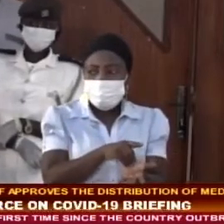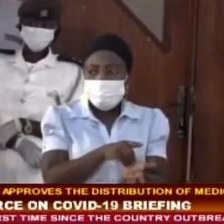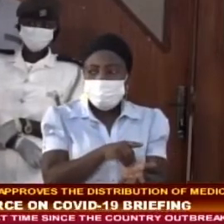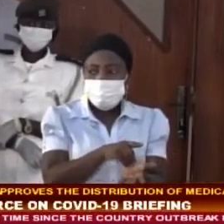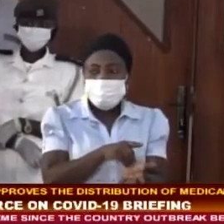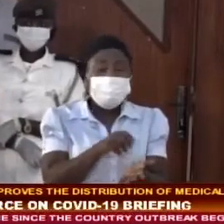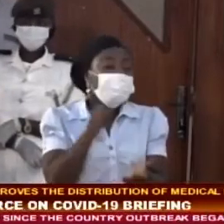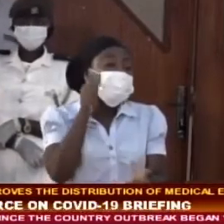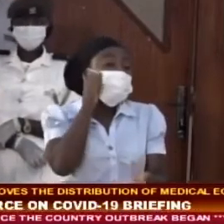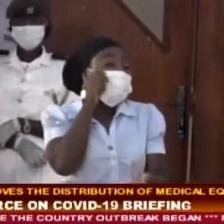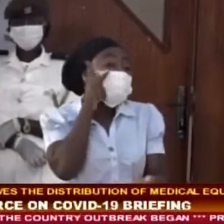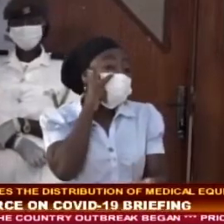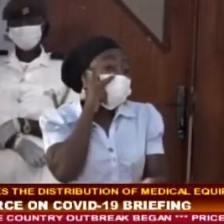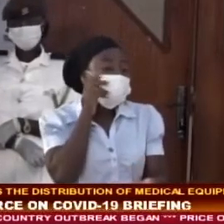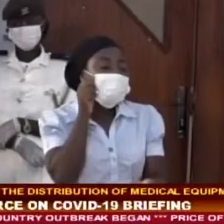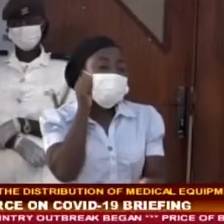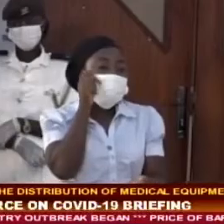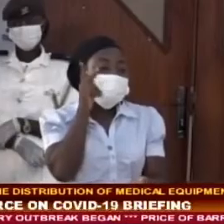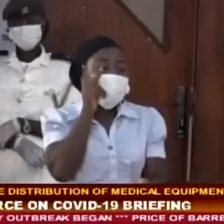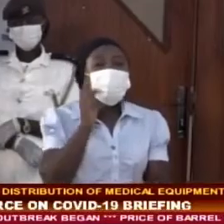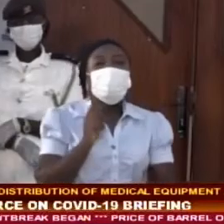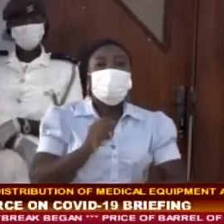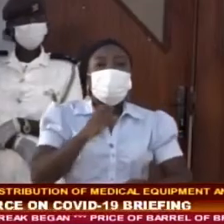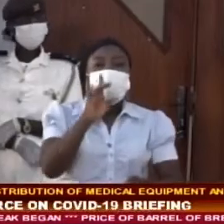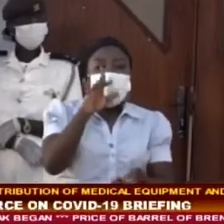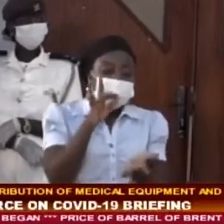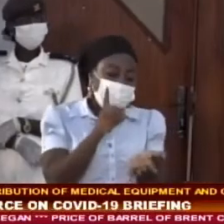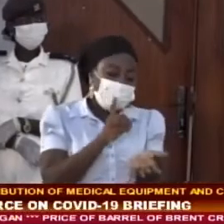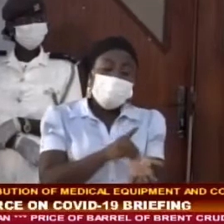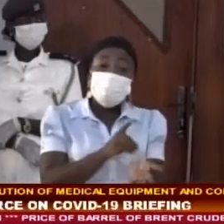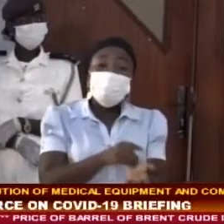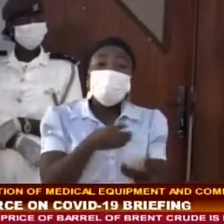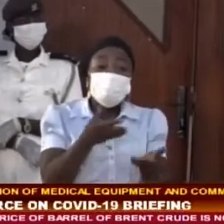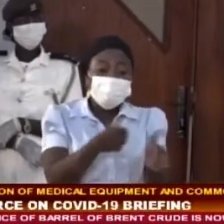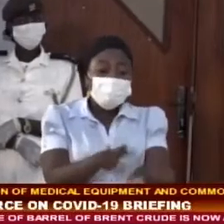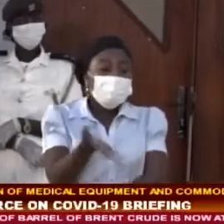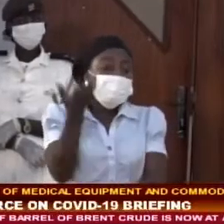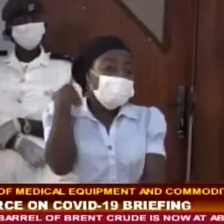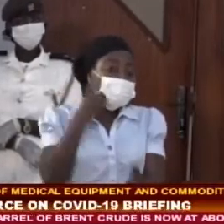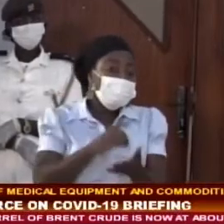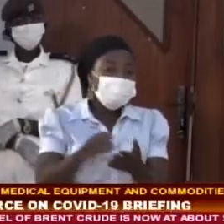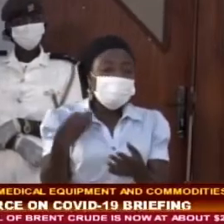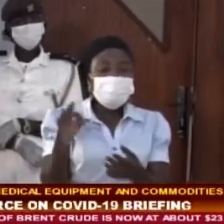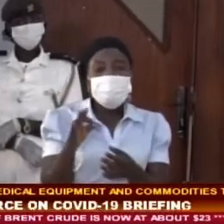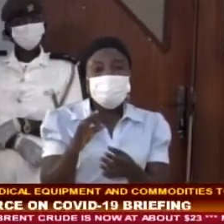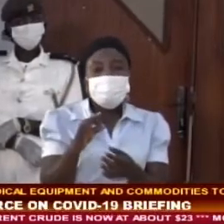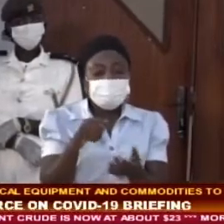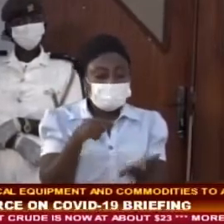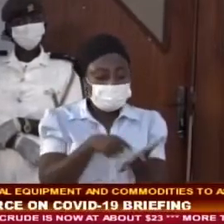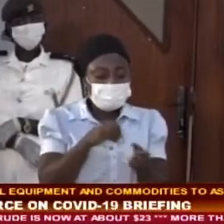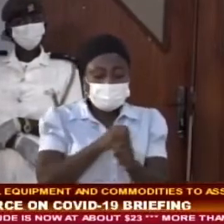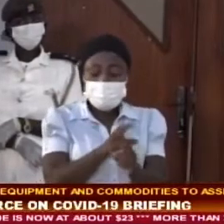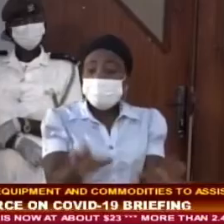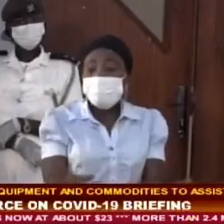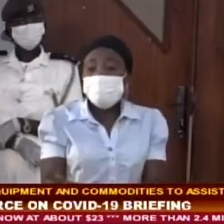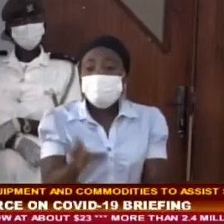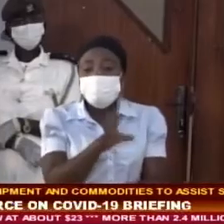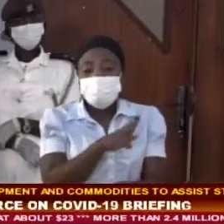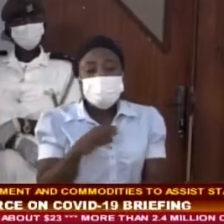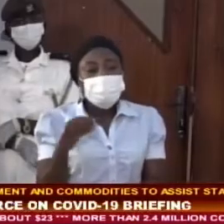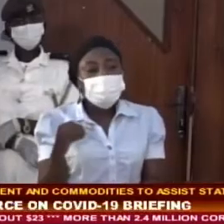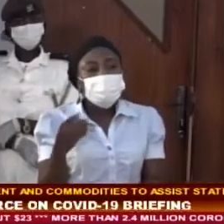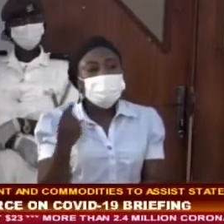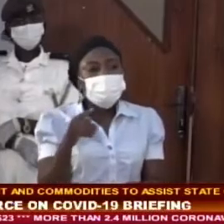Akwa Ibom, Uyo, Akwa Ibom State. A medical doctor died last week of COVID-19, and